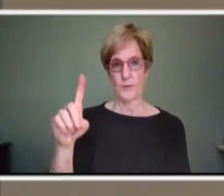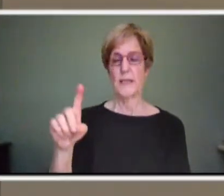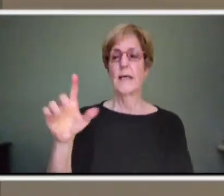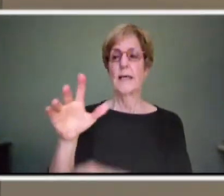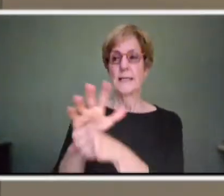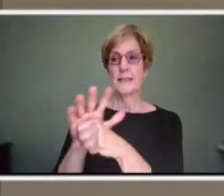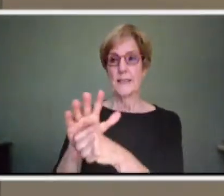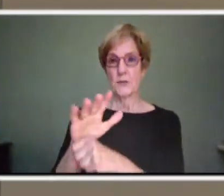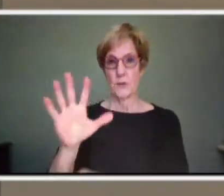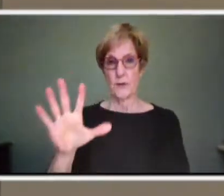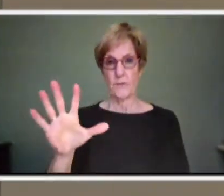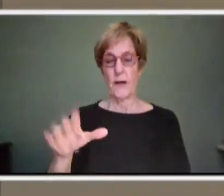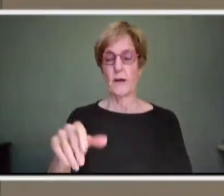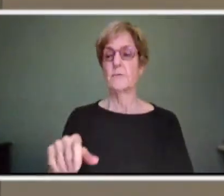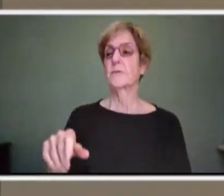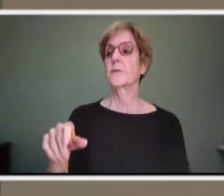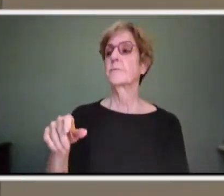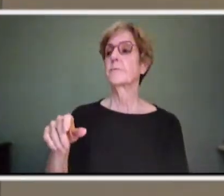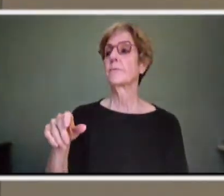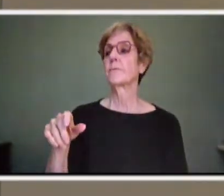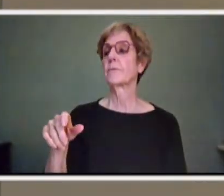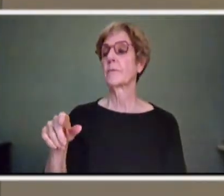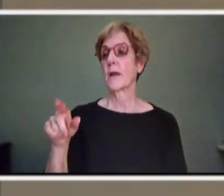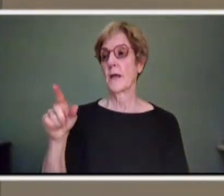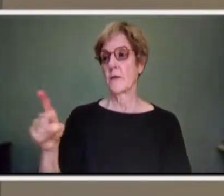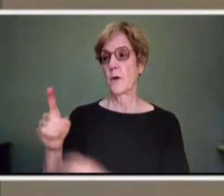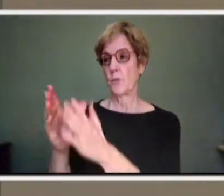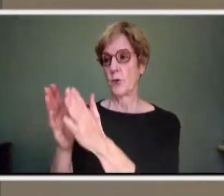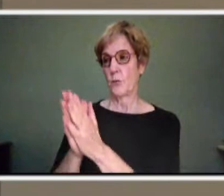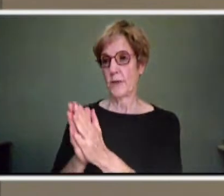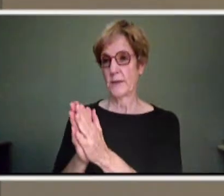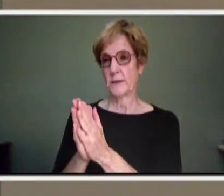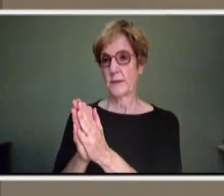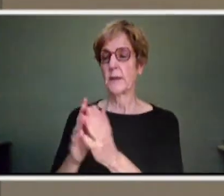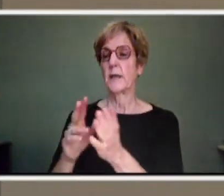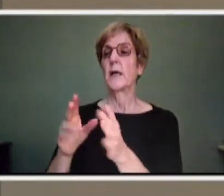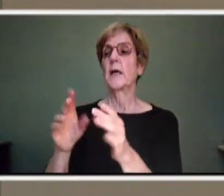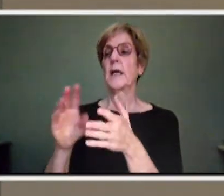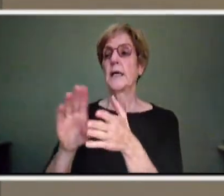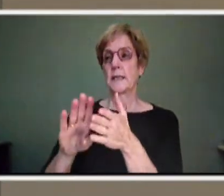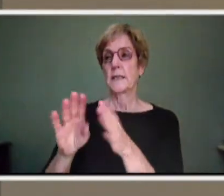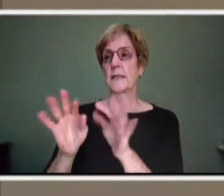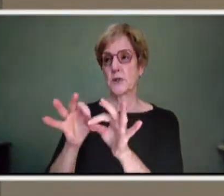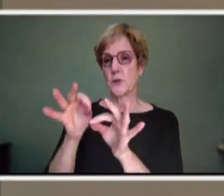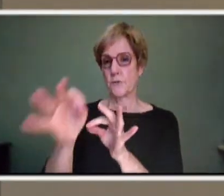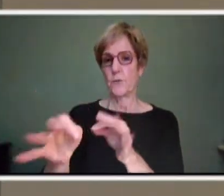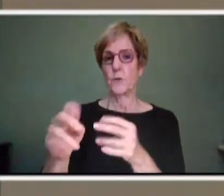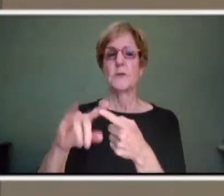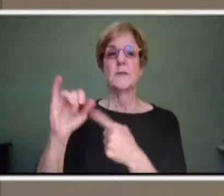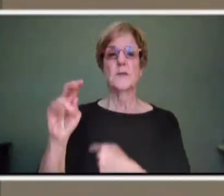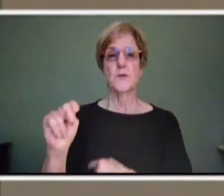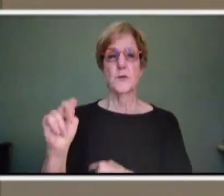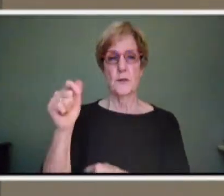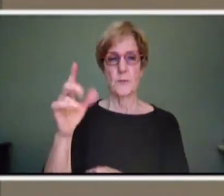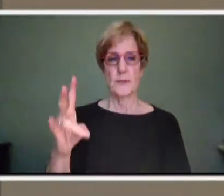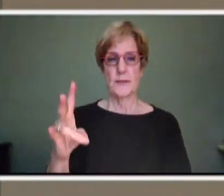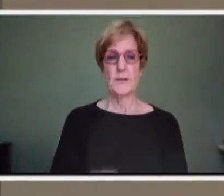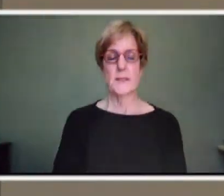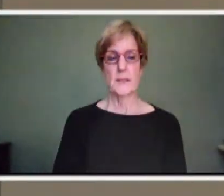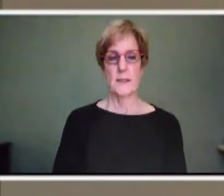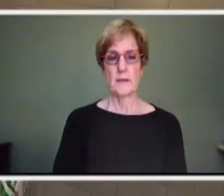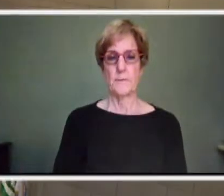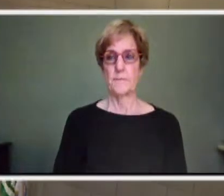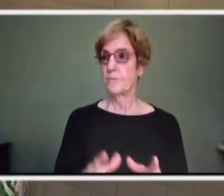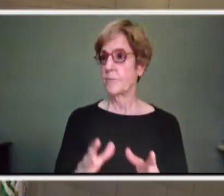Ms. Molina's district. They are requesting a deferral of their hearing until January 17th. Do I have a motion